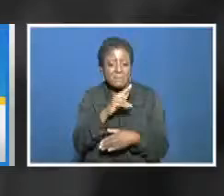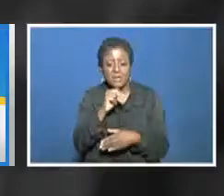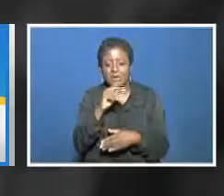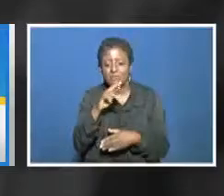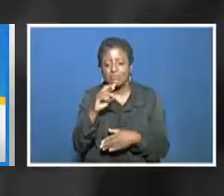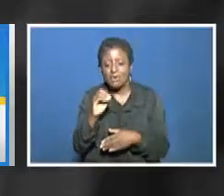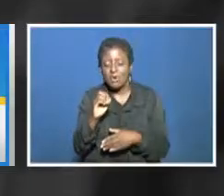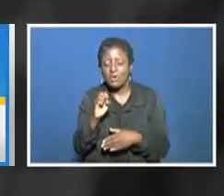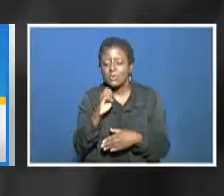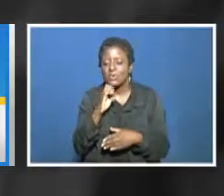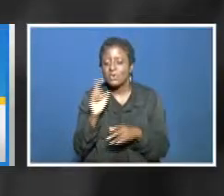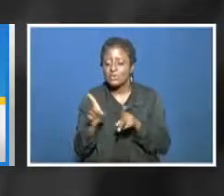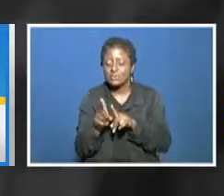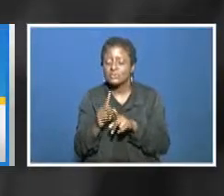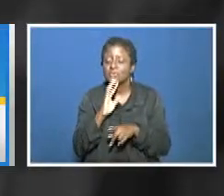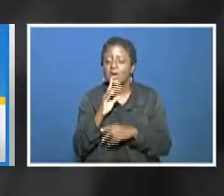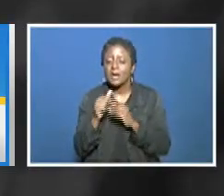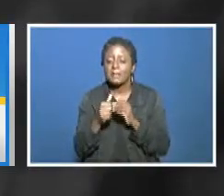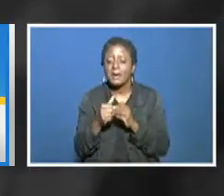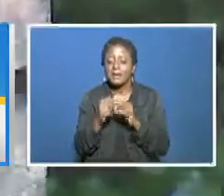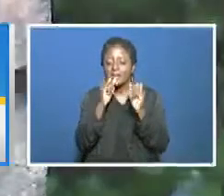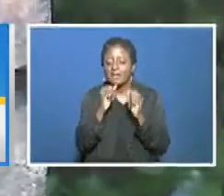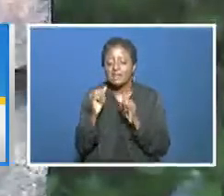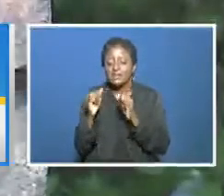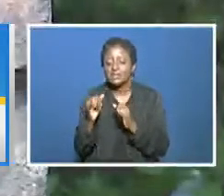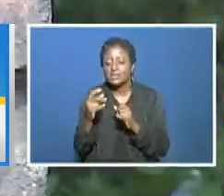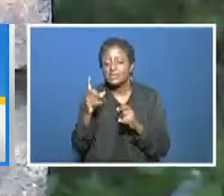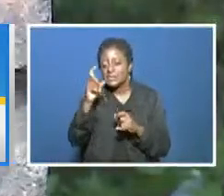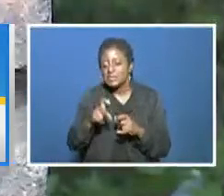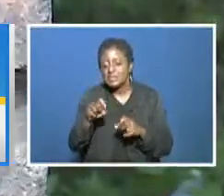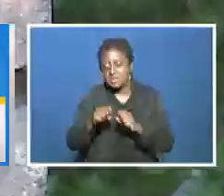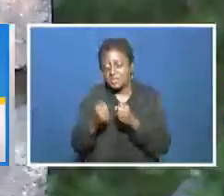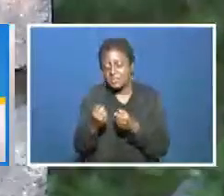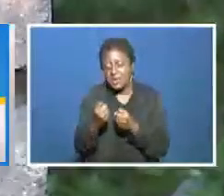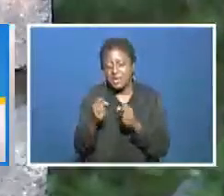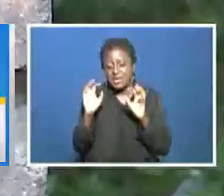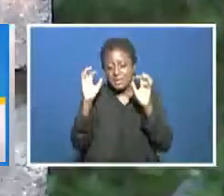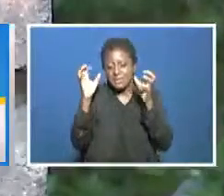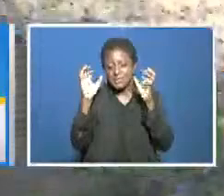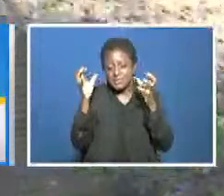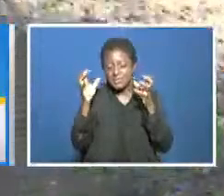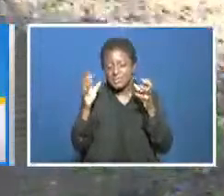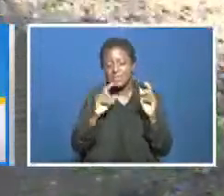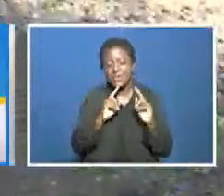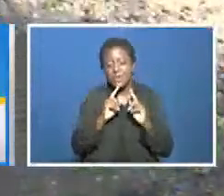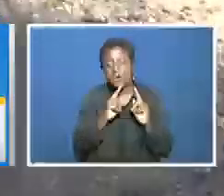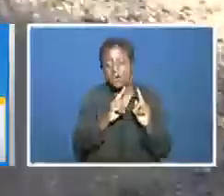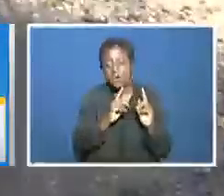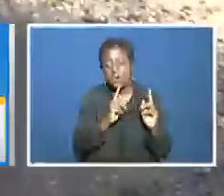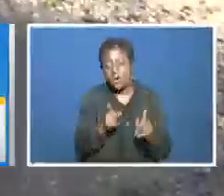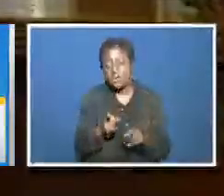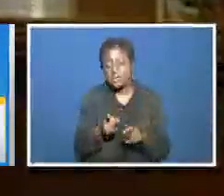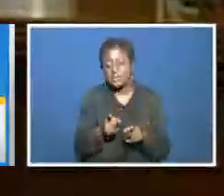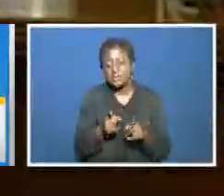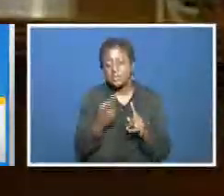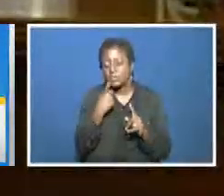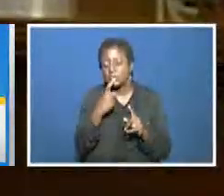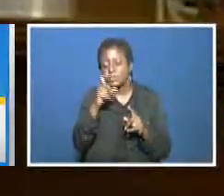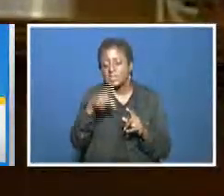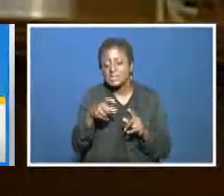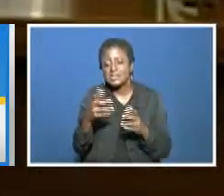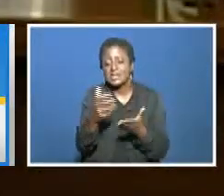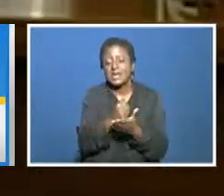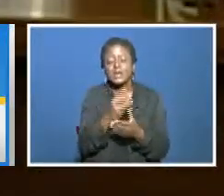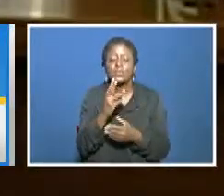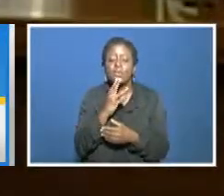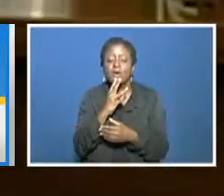of individuals having to breach emergency orders to leave their yards to collect water from public pumps, or that of a young